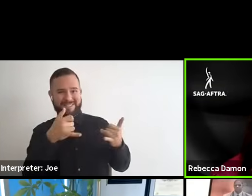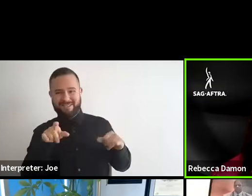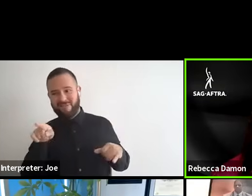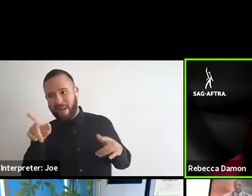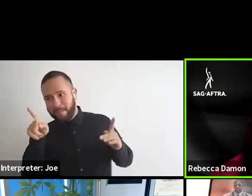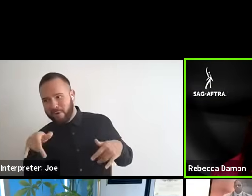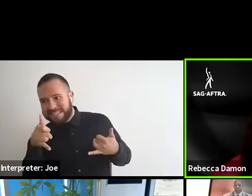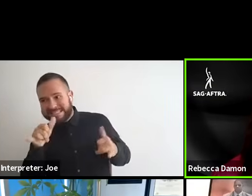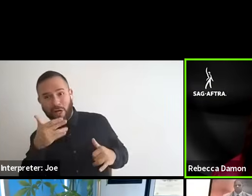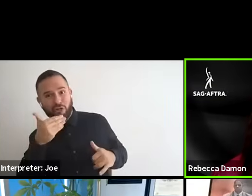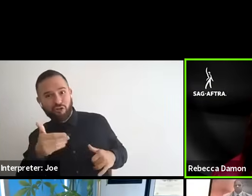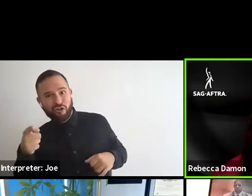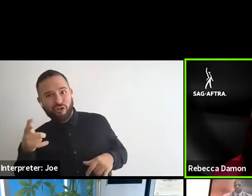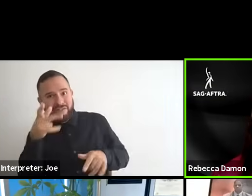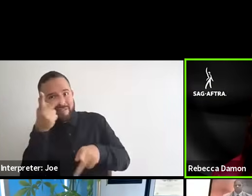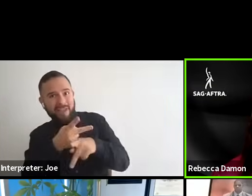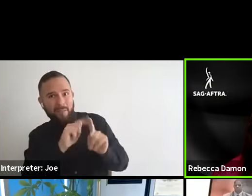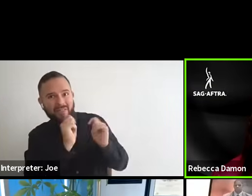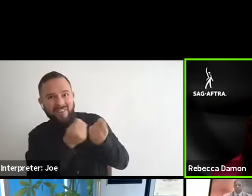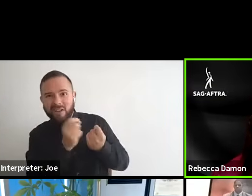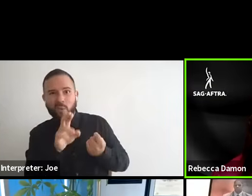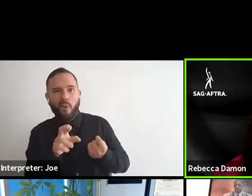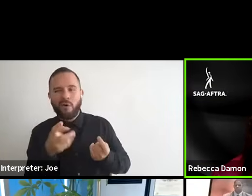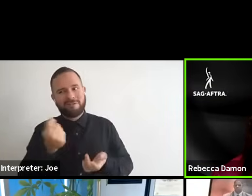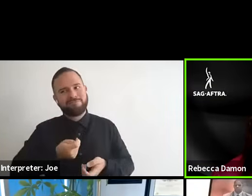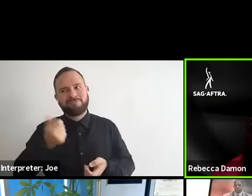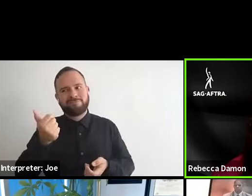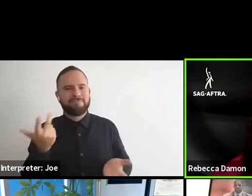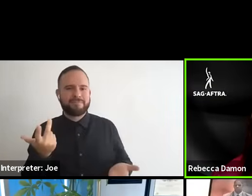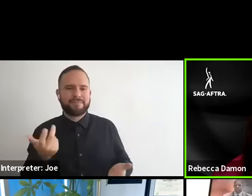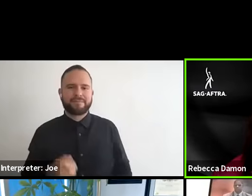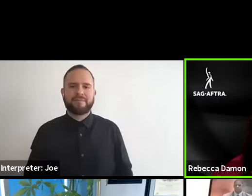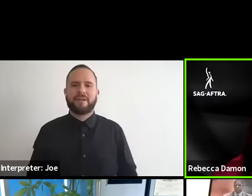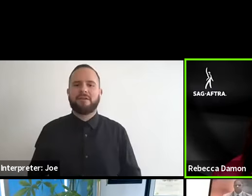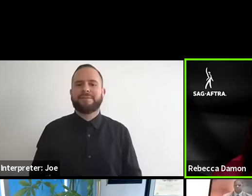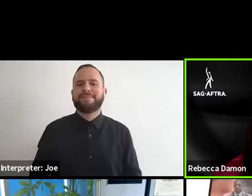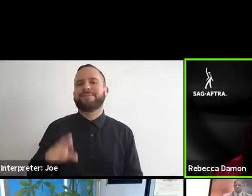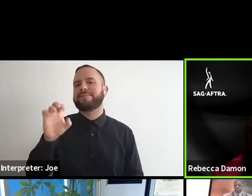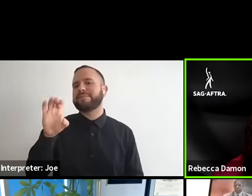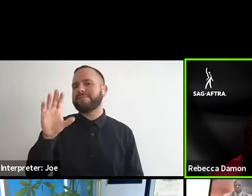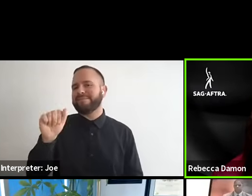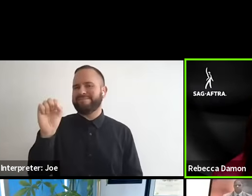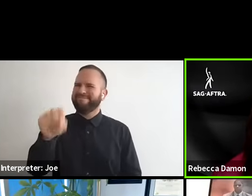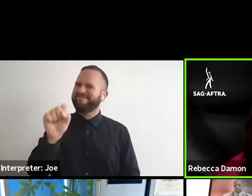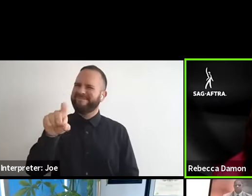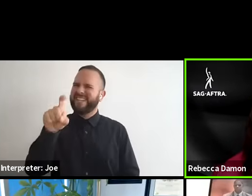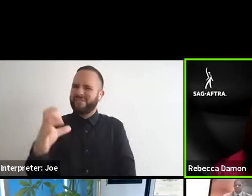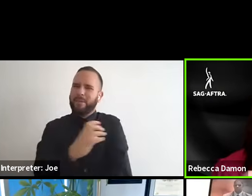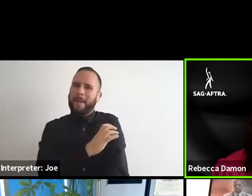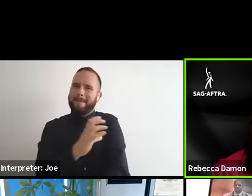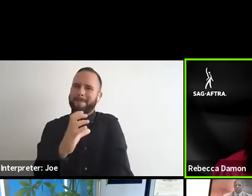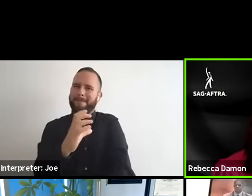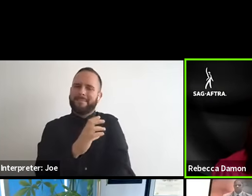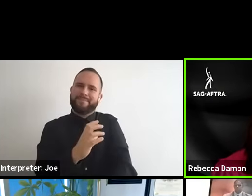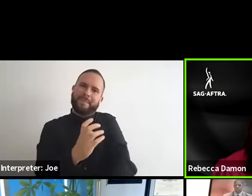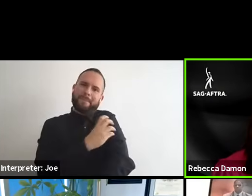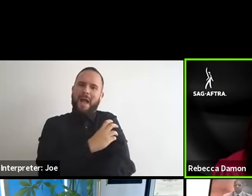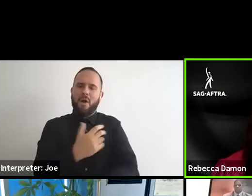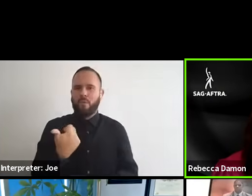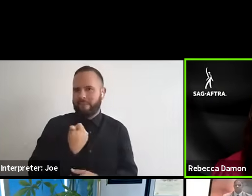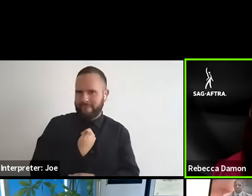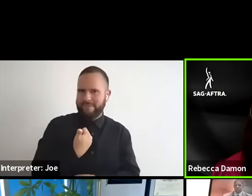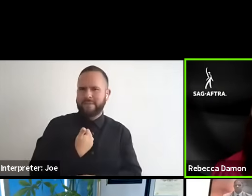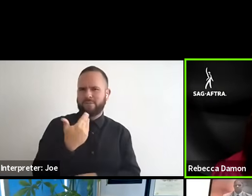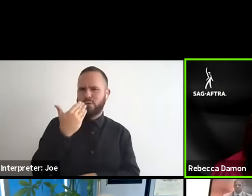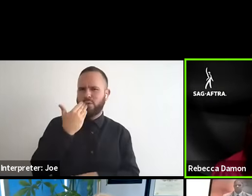Yeah, and really empowering yourself to know your worth, to know the team's worth with respect, all of that. It's so important. We